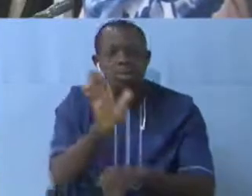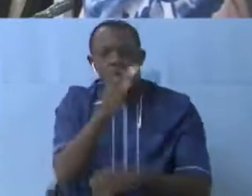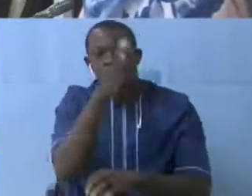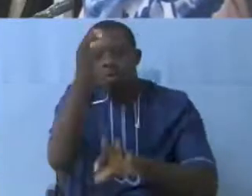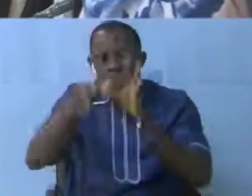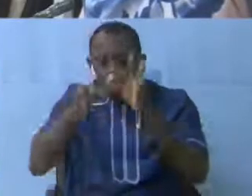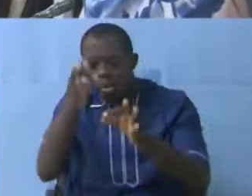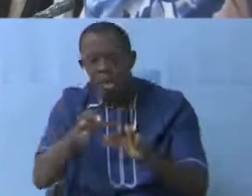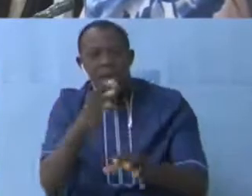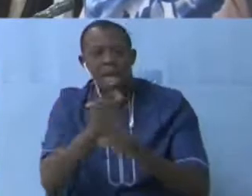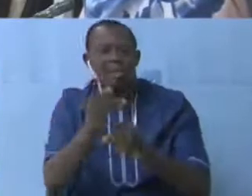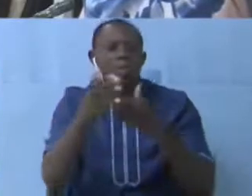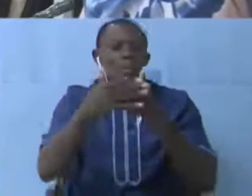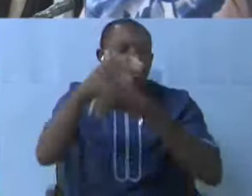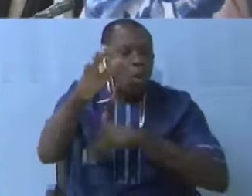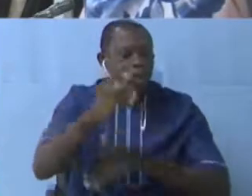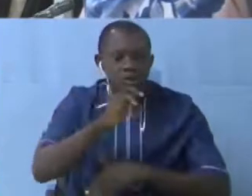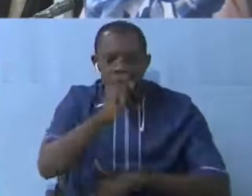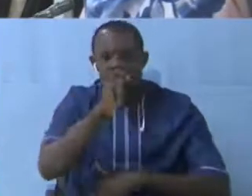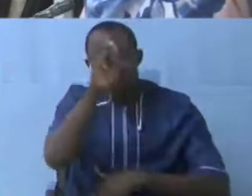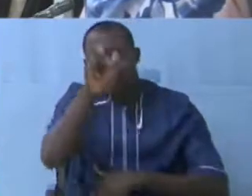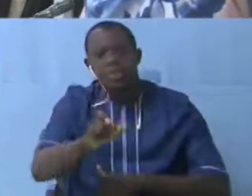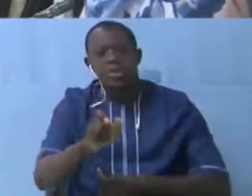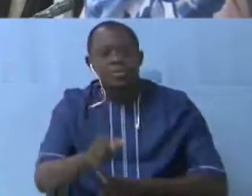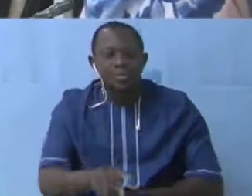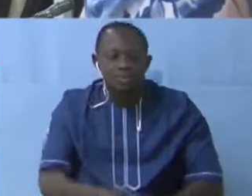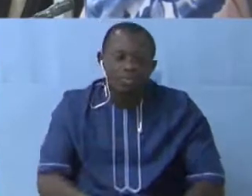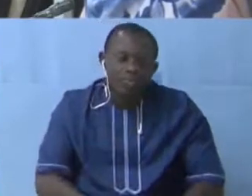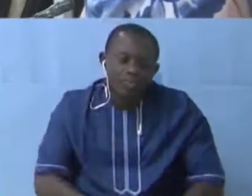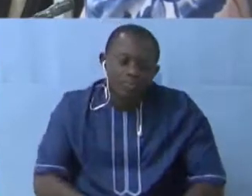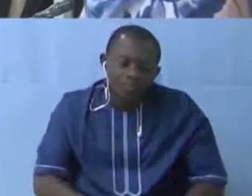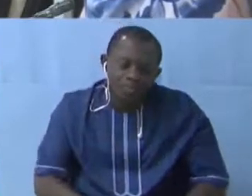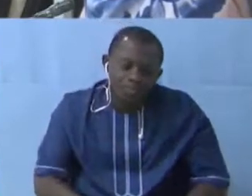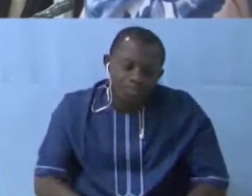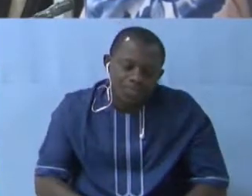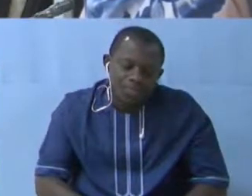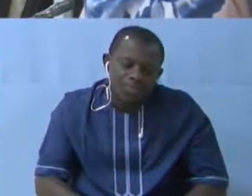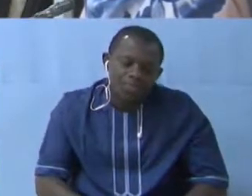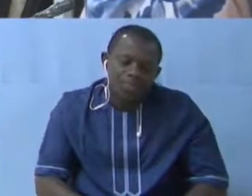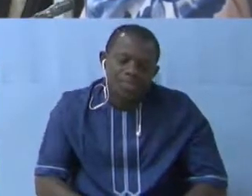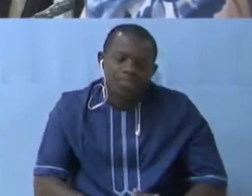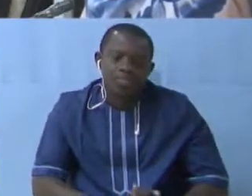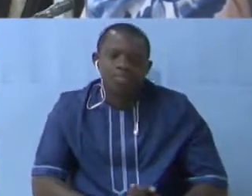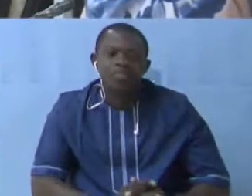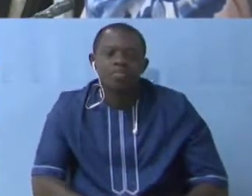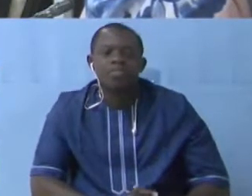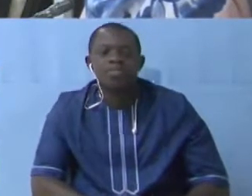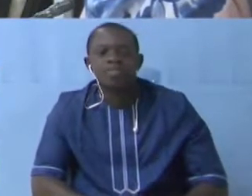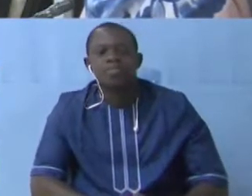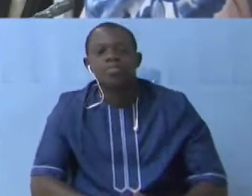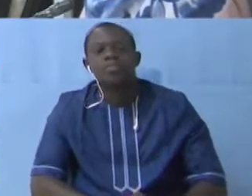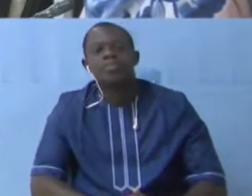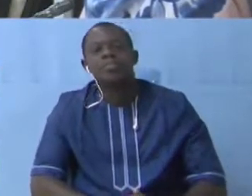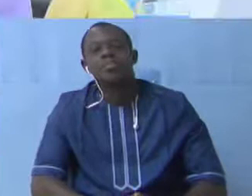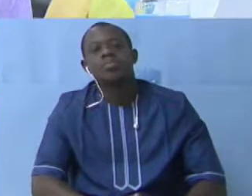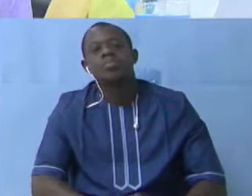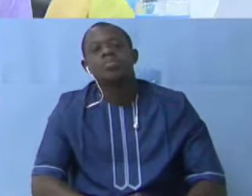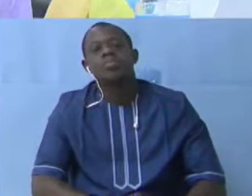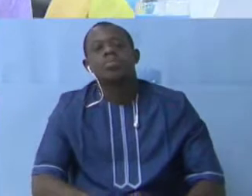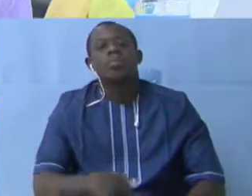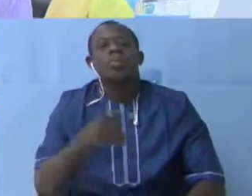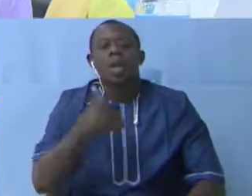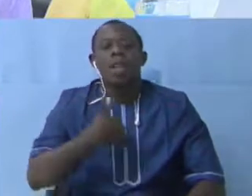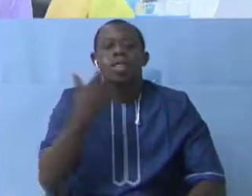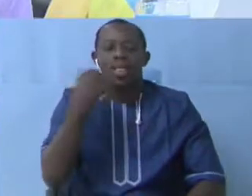many of the journalists to. tey seen dimbal ràññeeku woon na lool di dem ci court yi di dimbale journalistes yi. I would like to thank